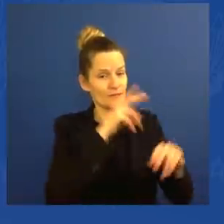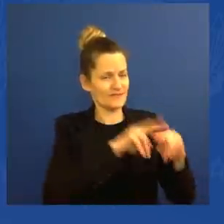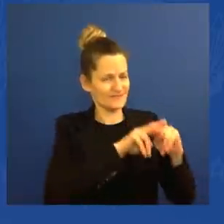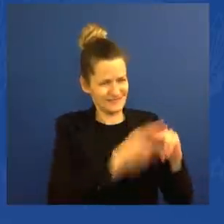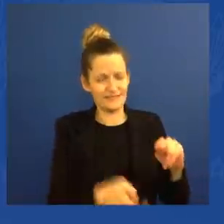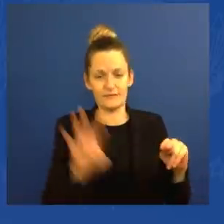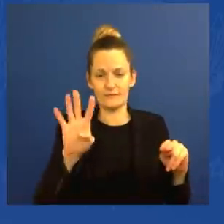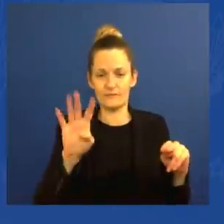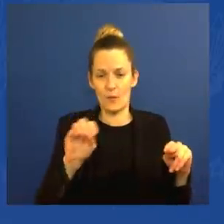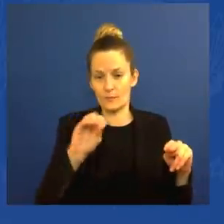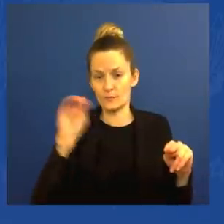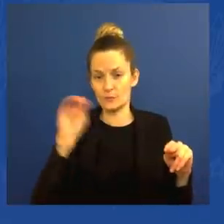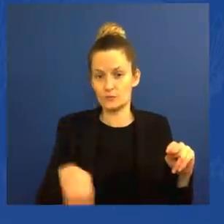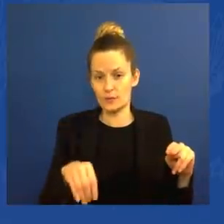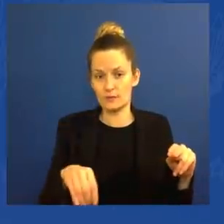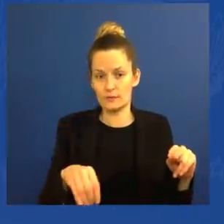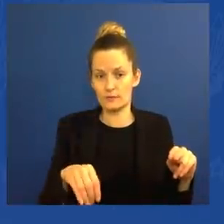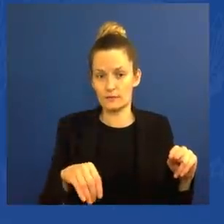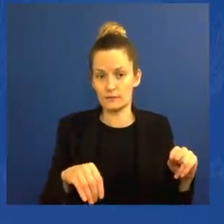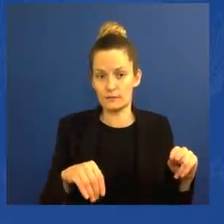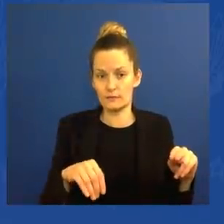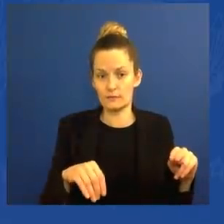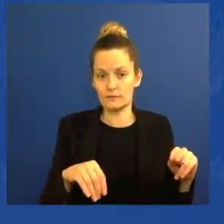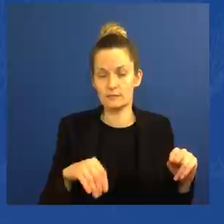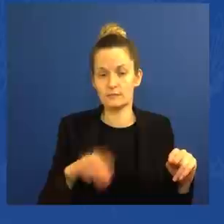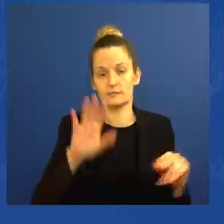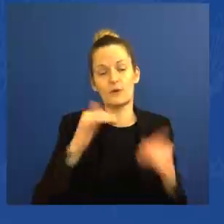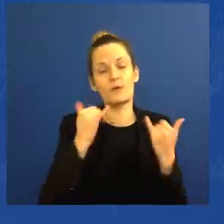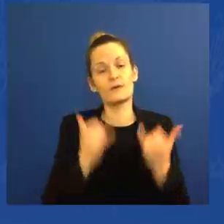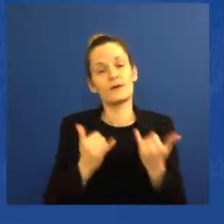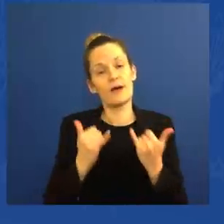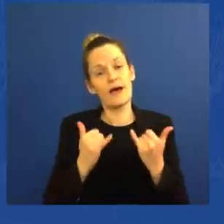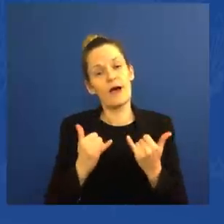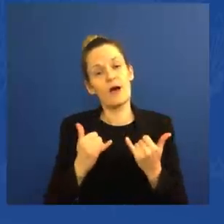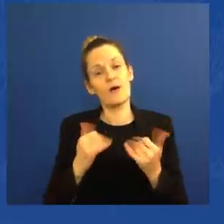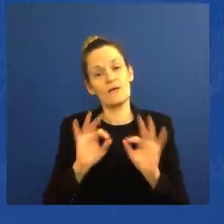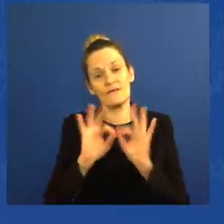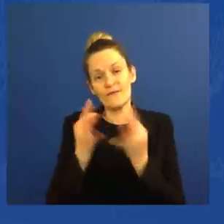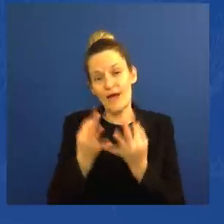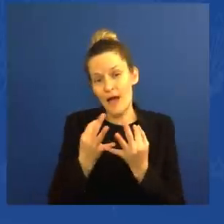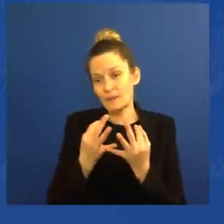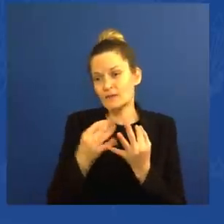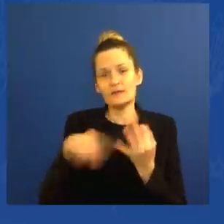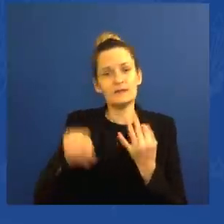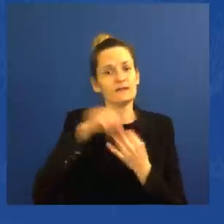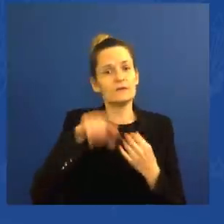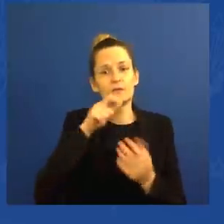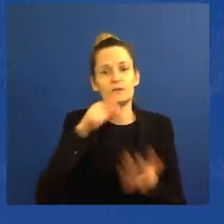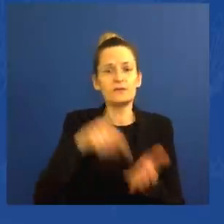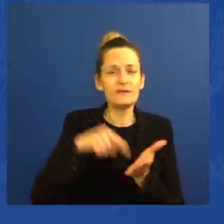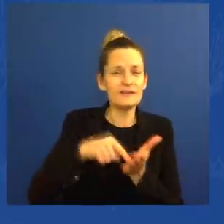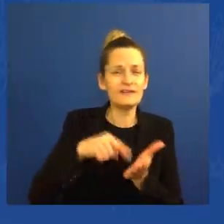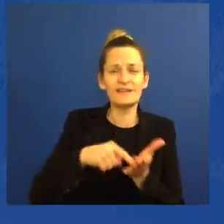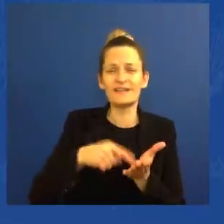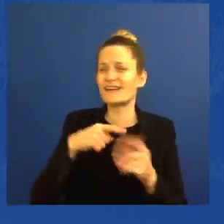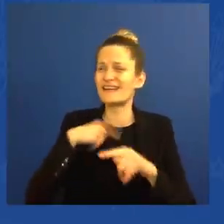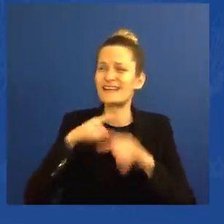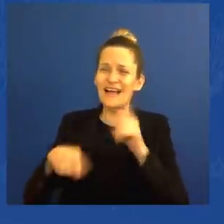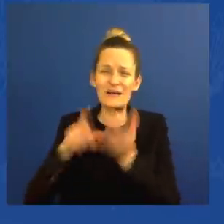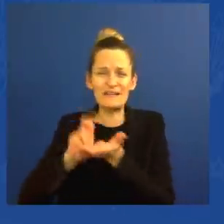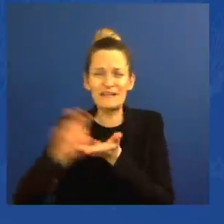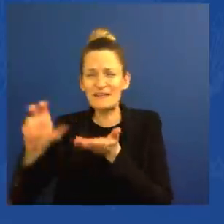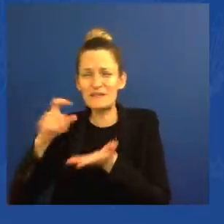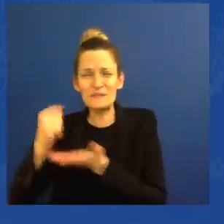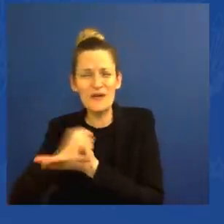because families had more money in their pockets. The list goes on, but you all know it better than I do. A big part of the reason we're